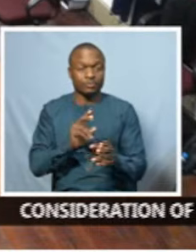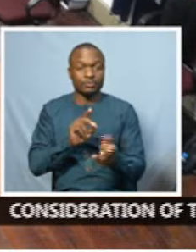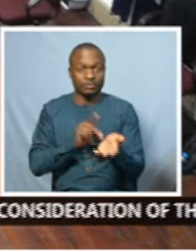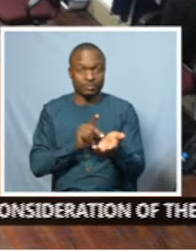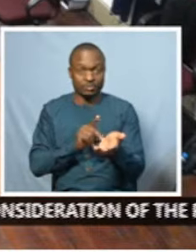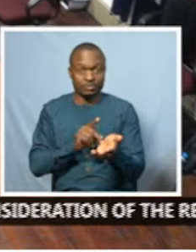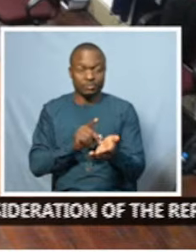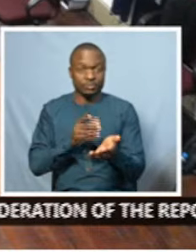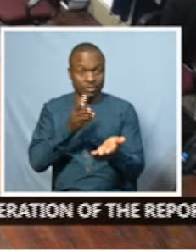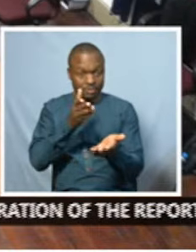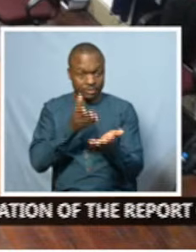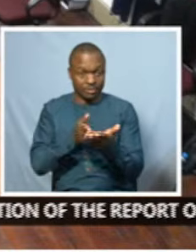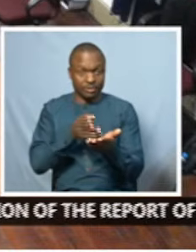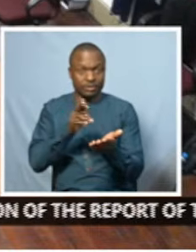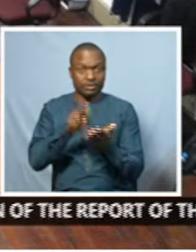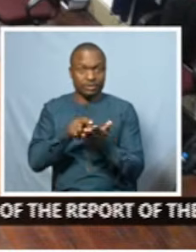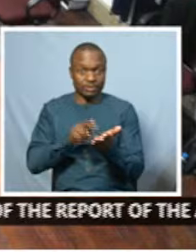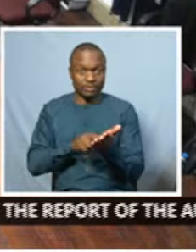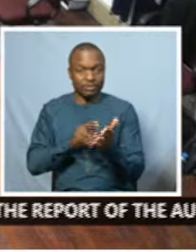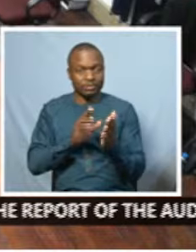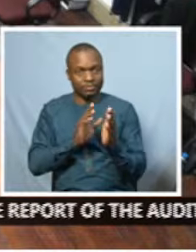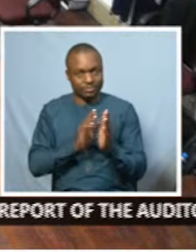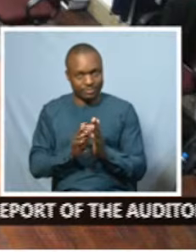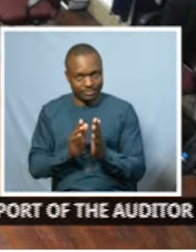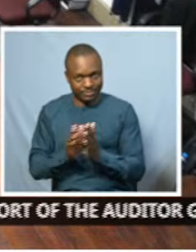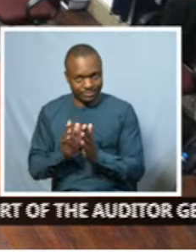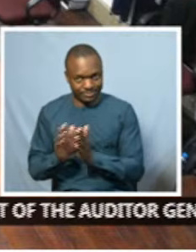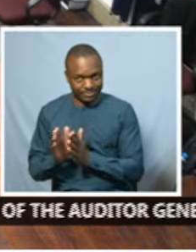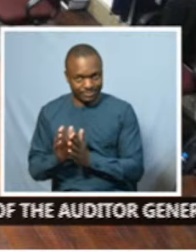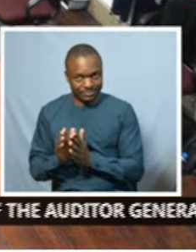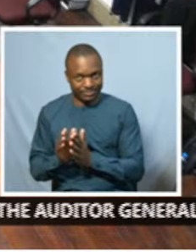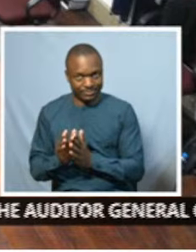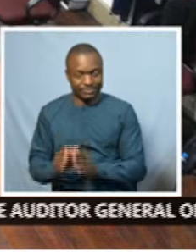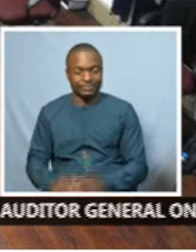was this report prepared?